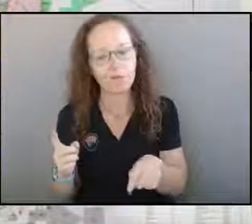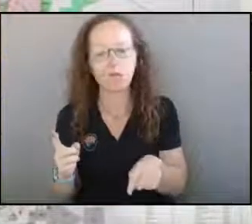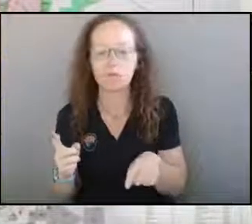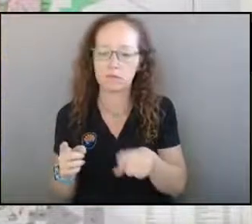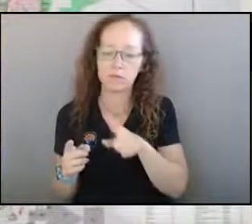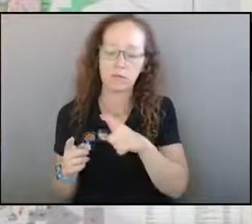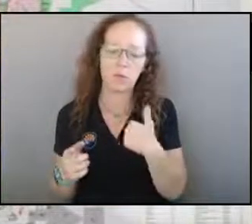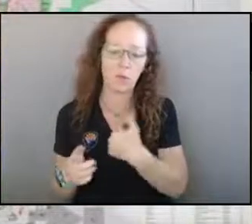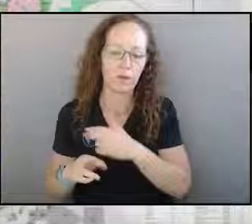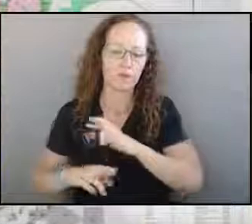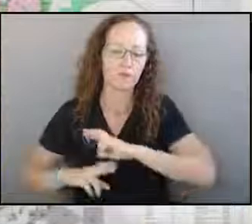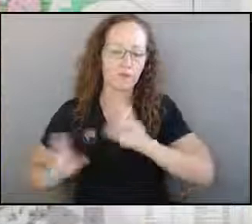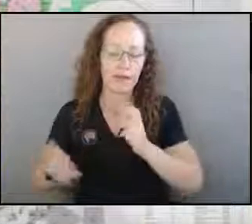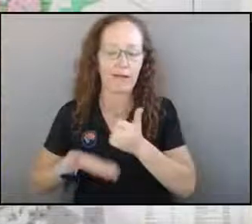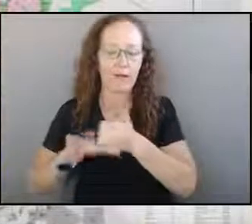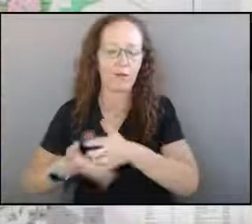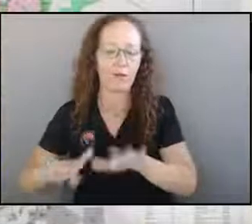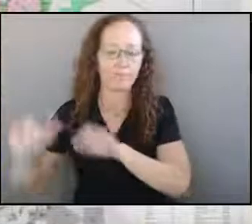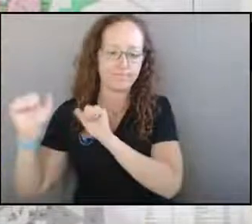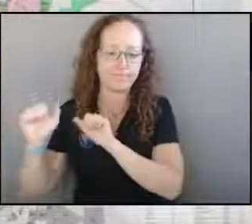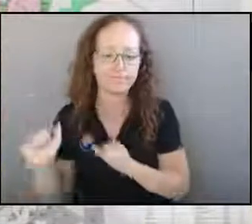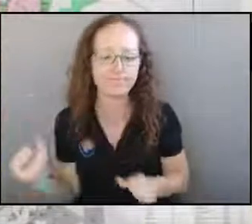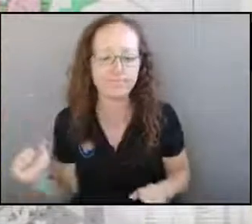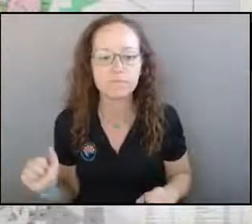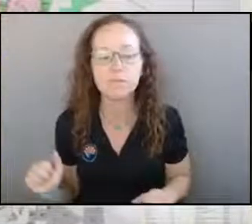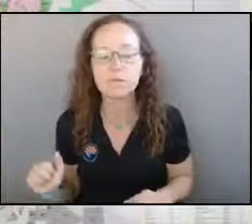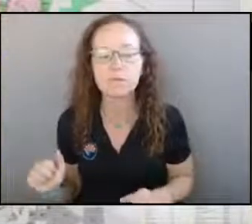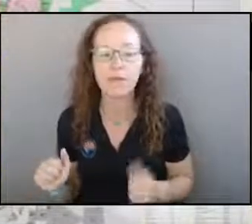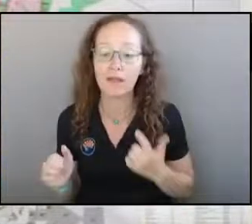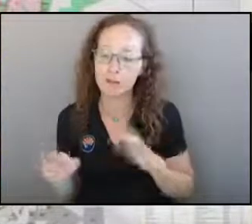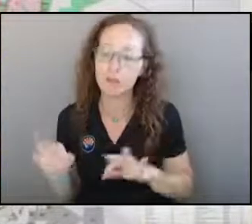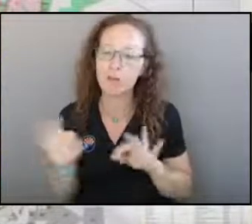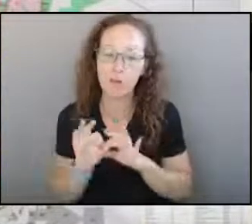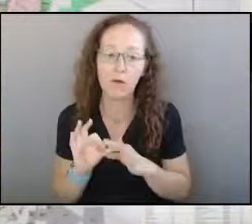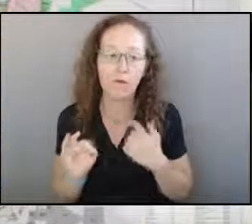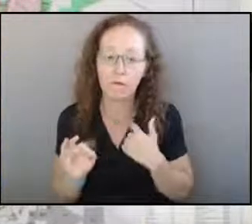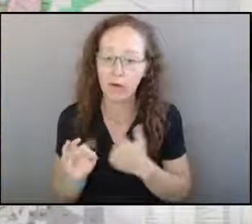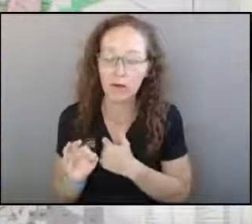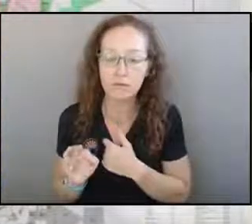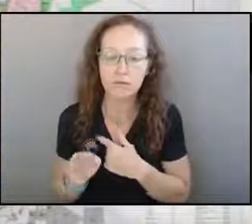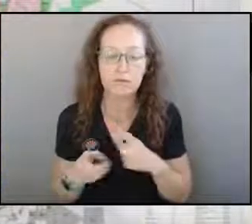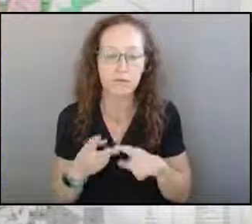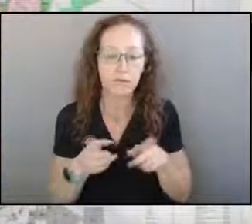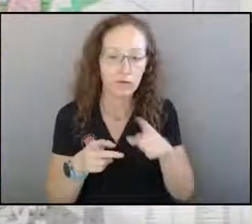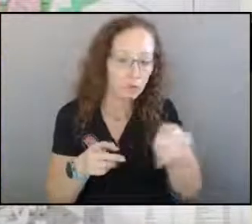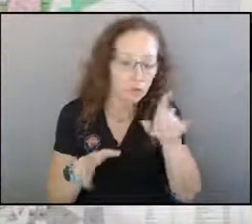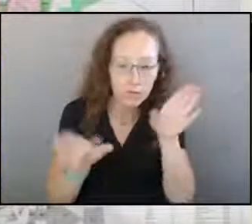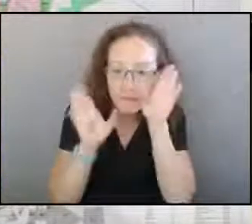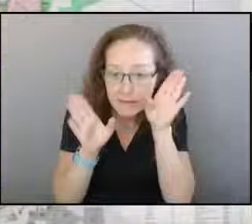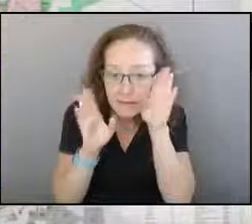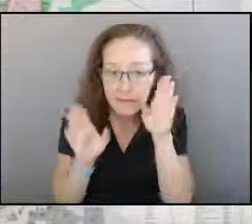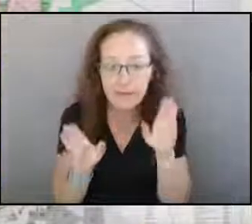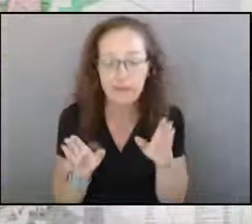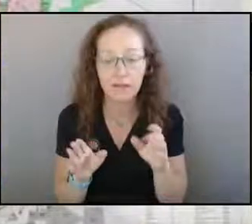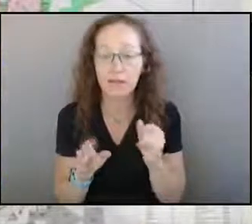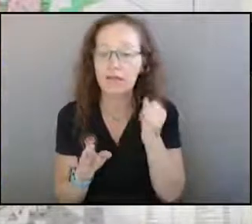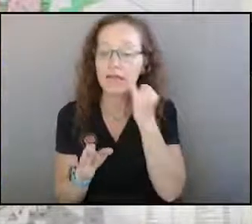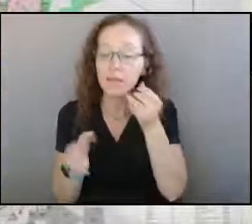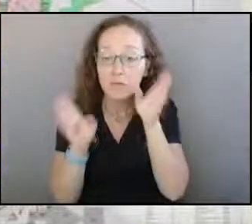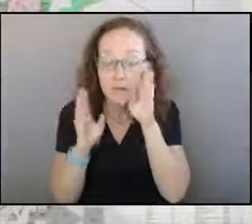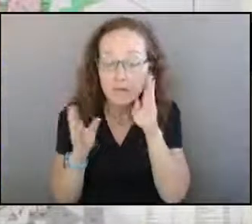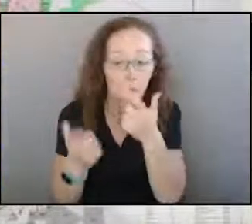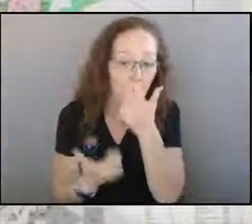so that's really, important for all of the listeners, and for those of you that are listening, make sure that you're talking to your friends and family that